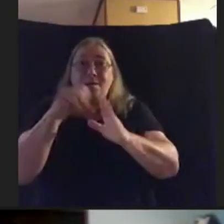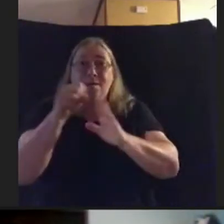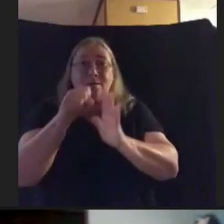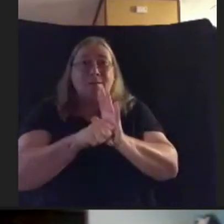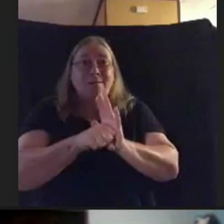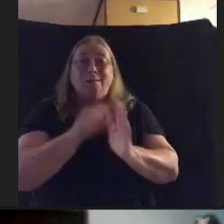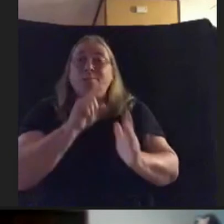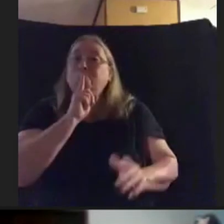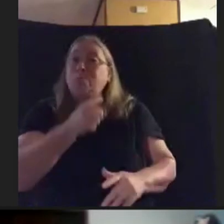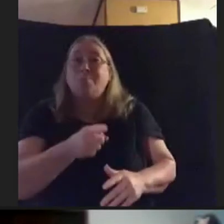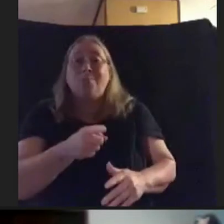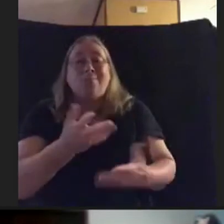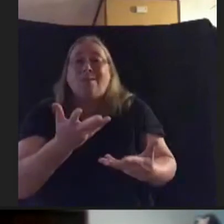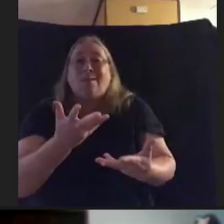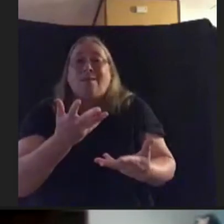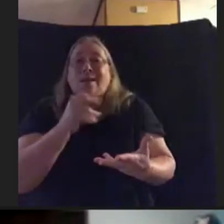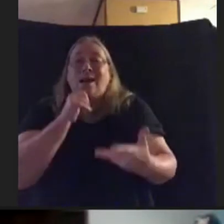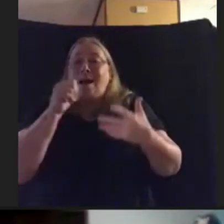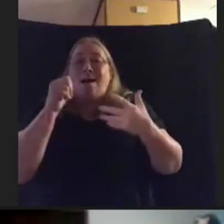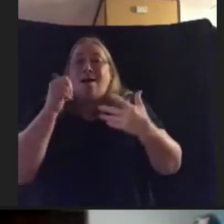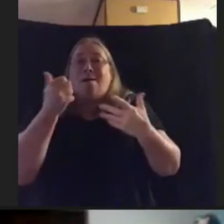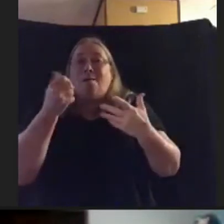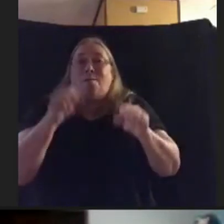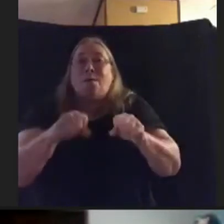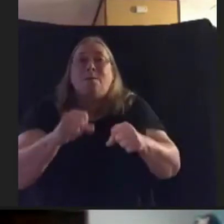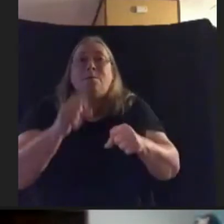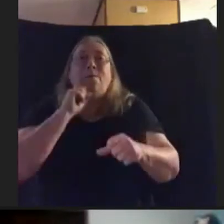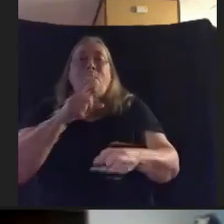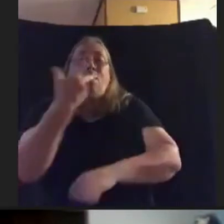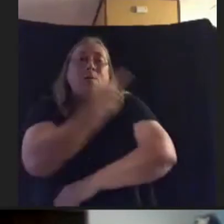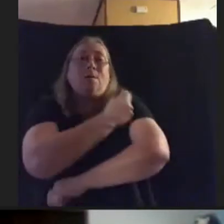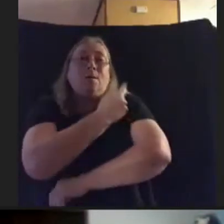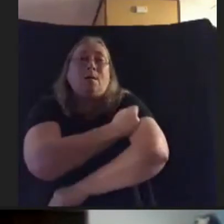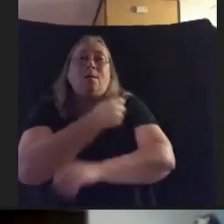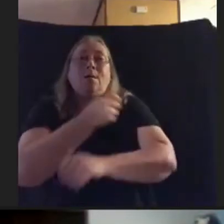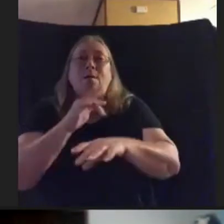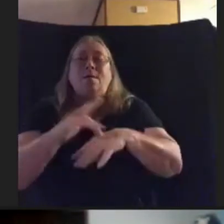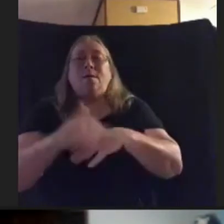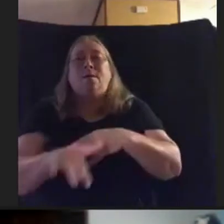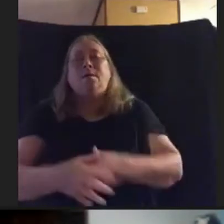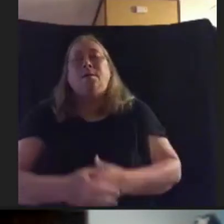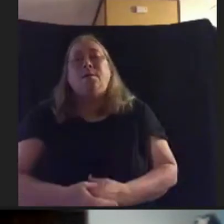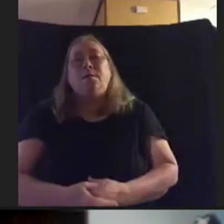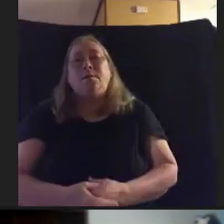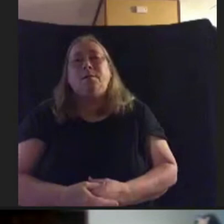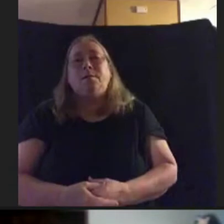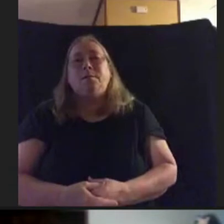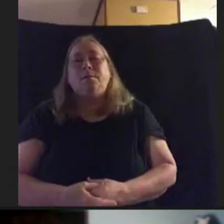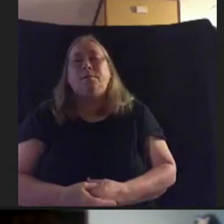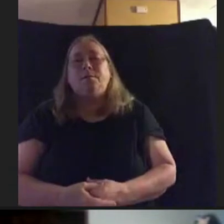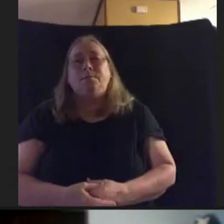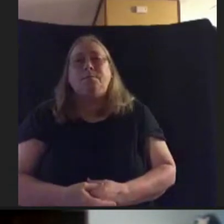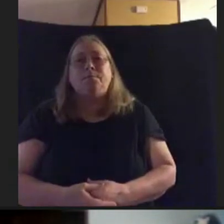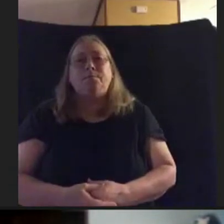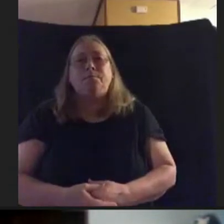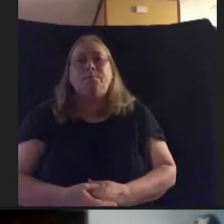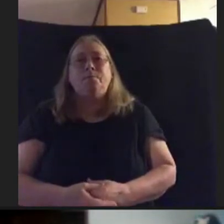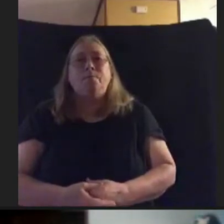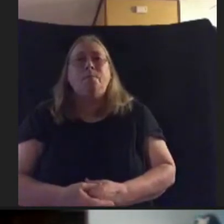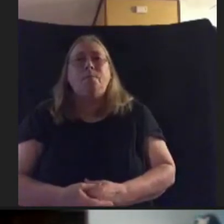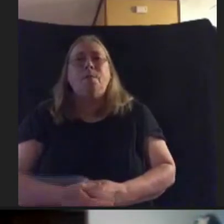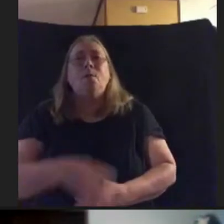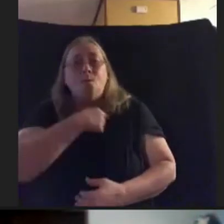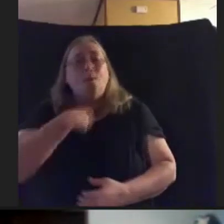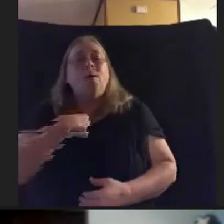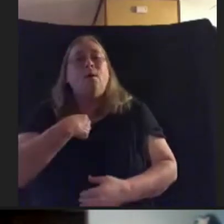to have vaccine available everywhere in the state at the same time. Thank you. Any of you guys want to add anything, doctors? Yeah, we are working